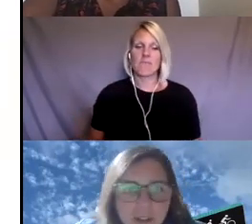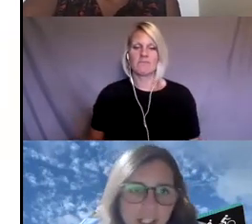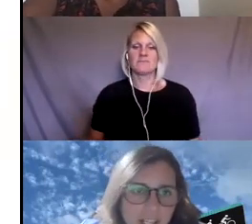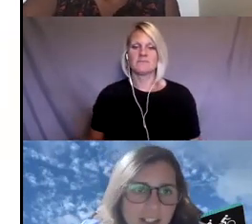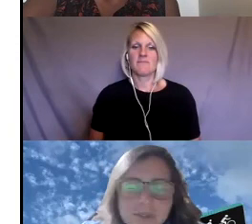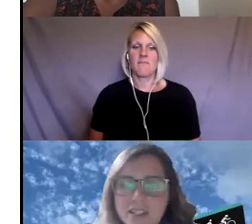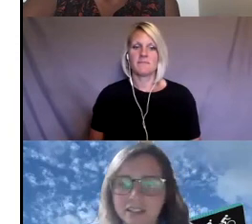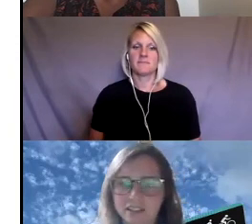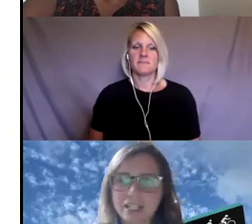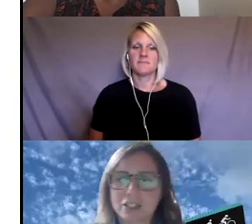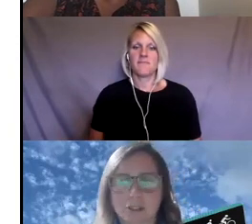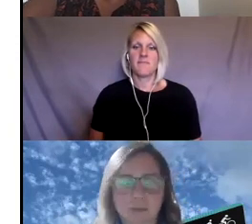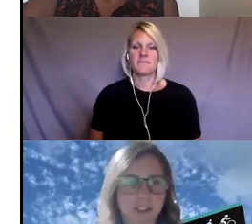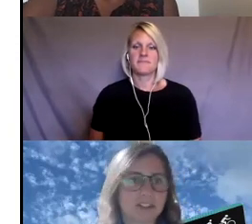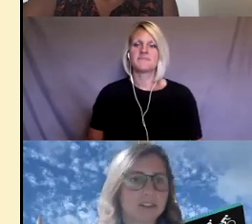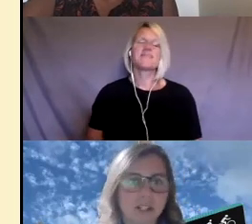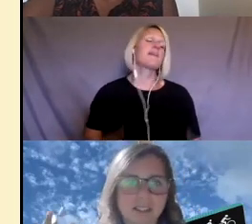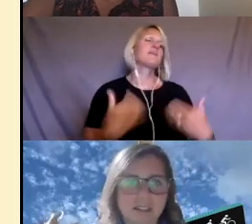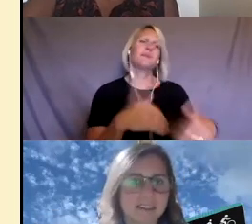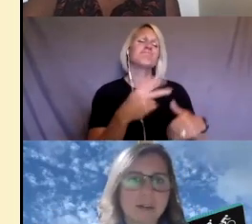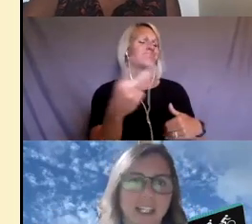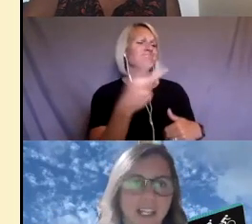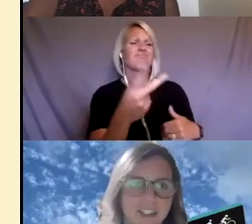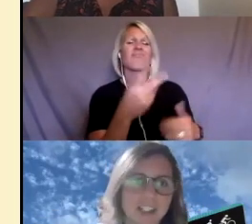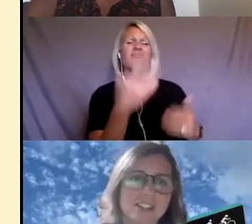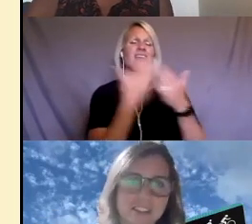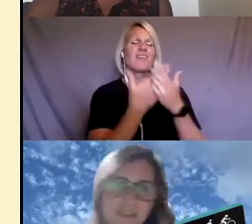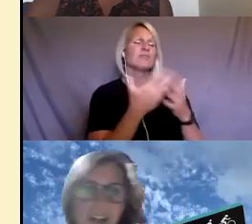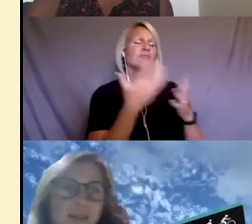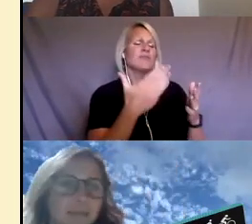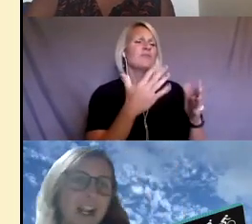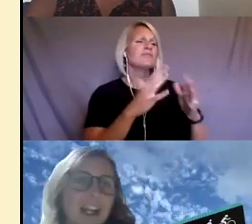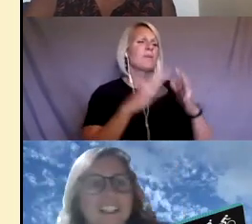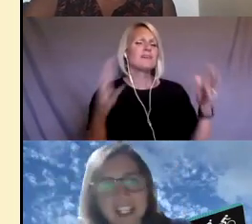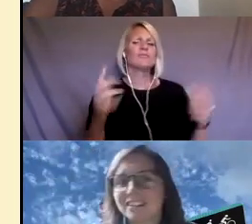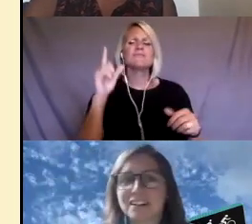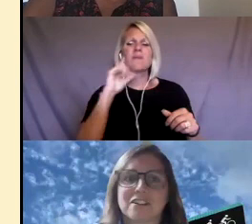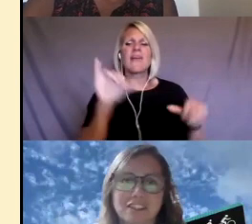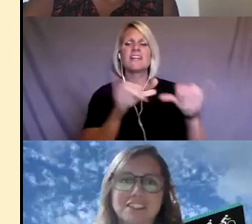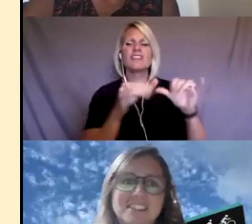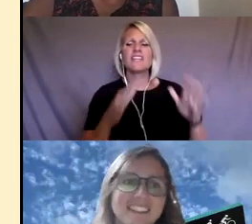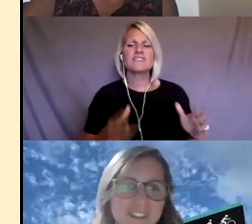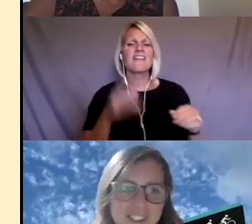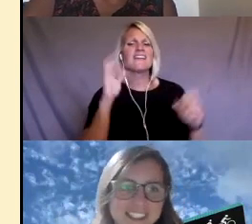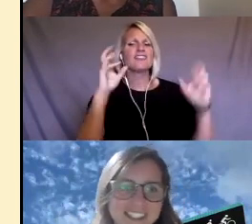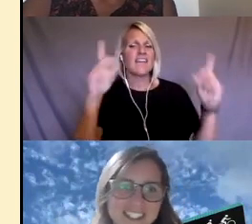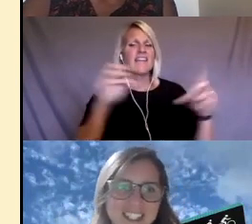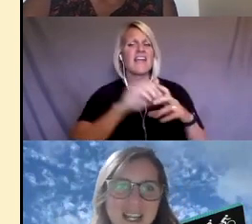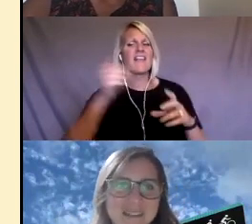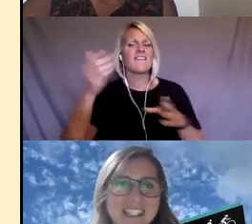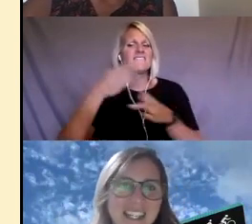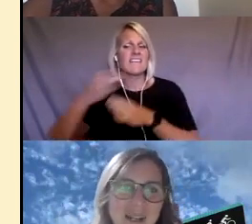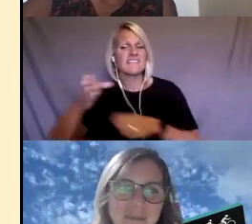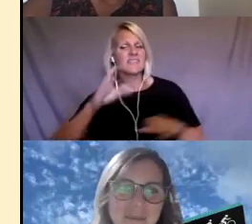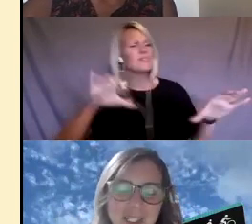Angelique and Courtney, I just want to say thank you so much. You guys sound like engineers. You're highly educated in other fields, and you did such a good